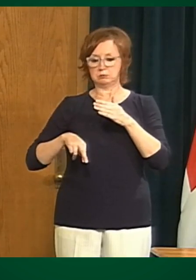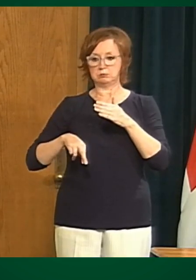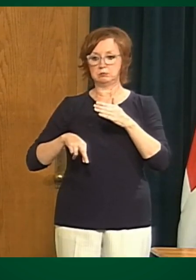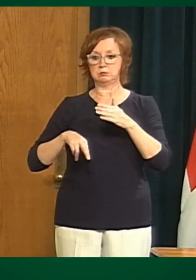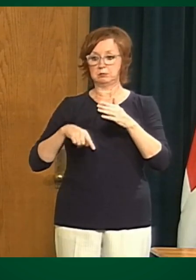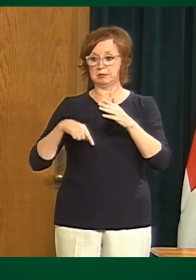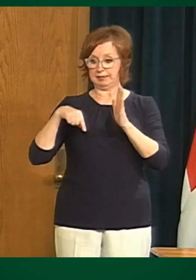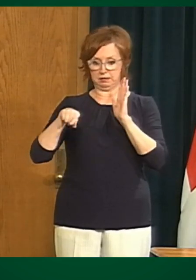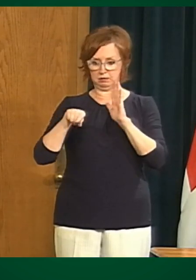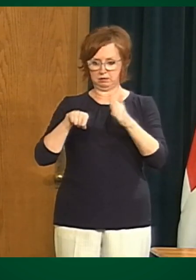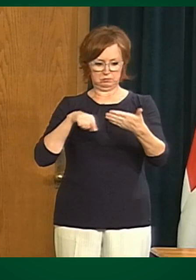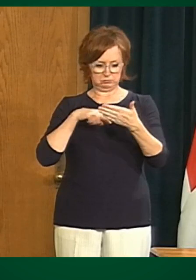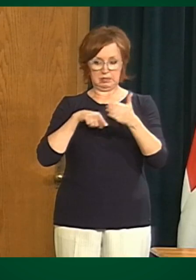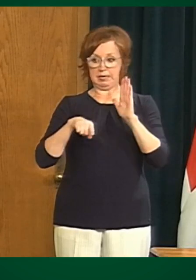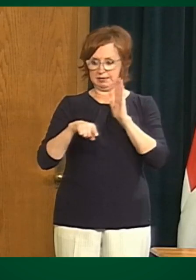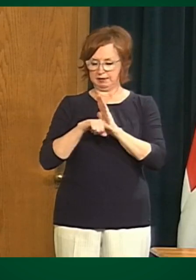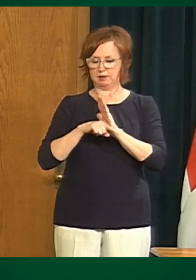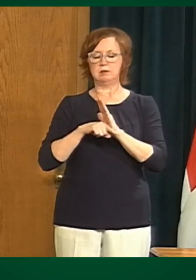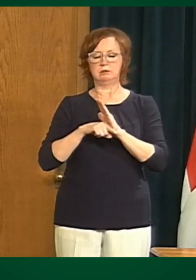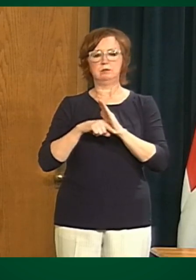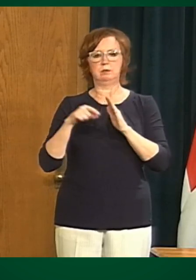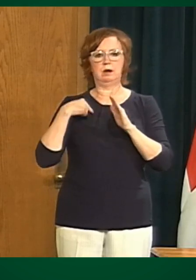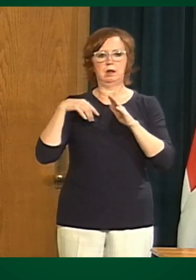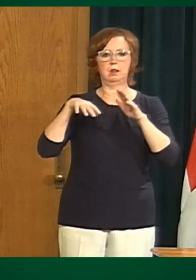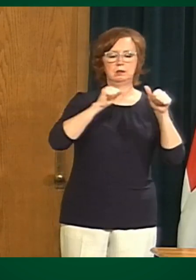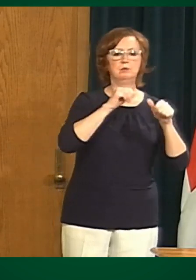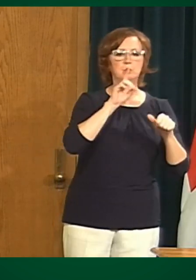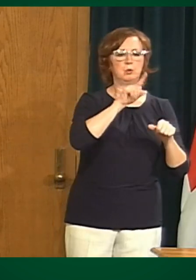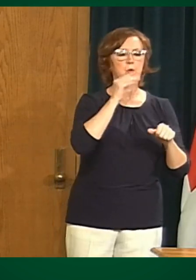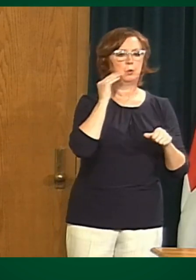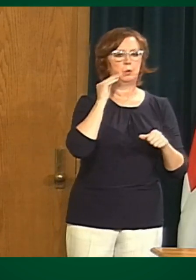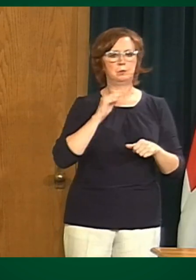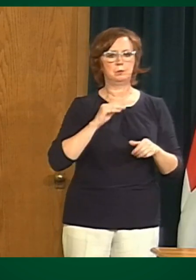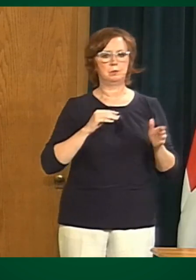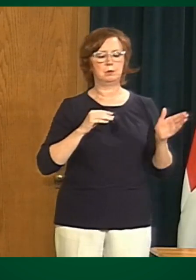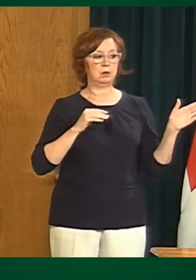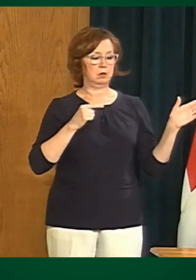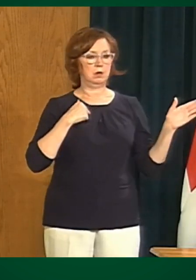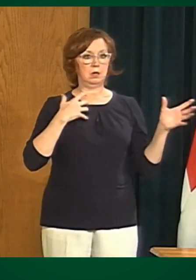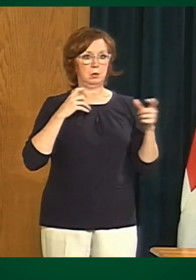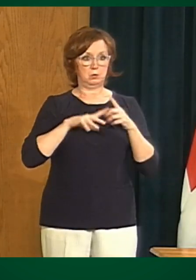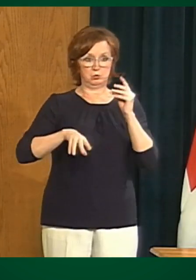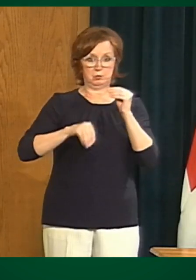continuous use of these facilities. Yeah,